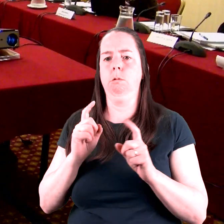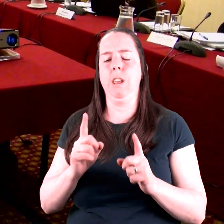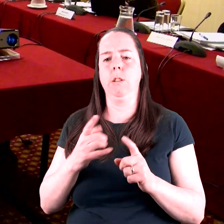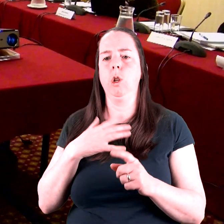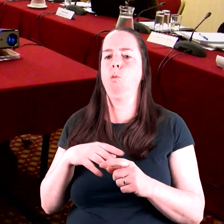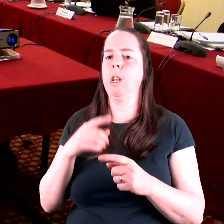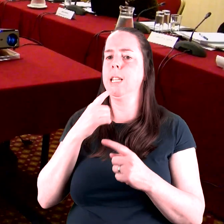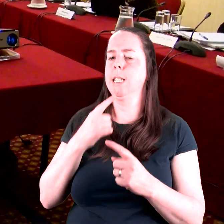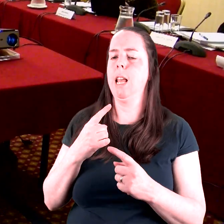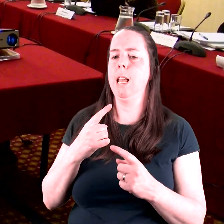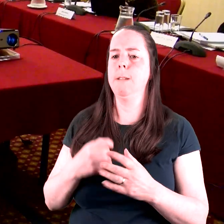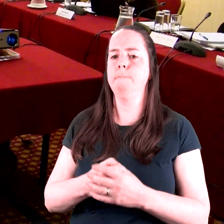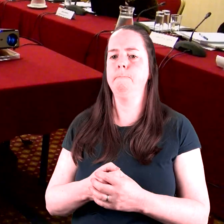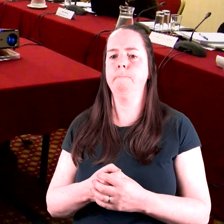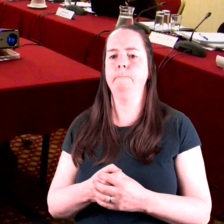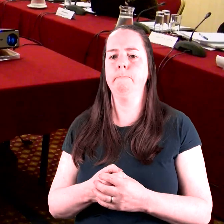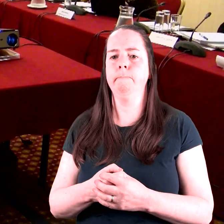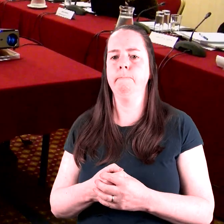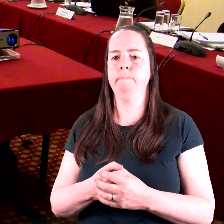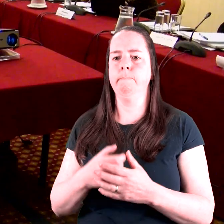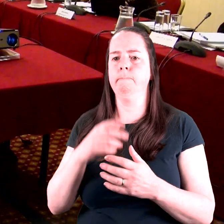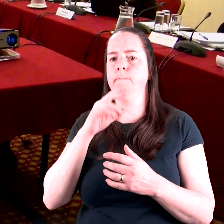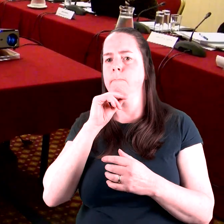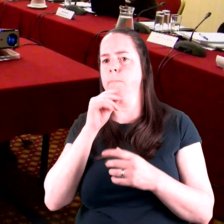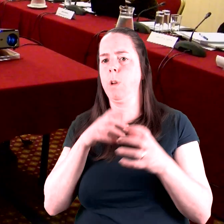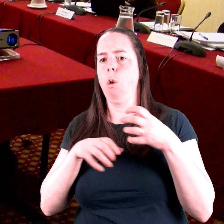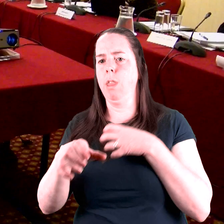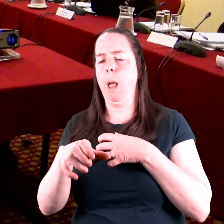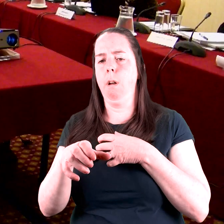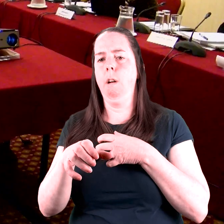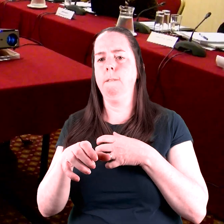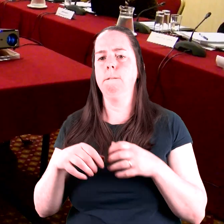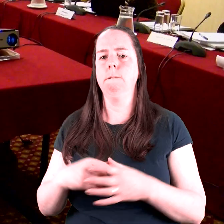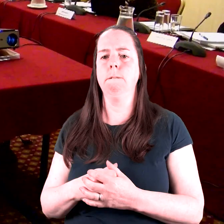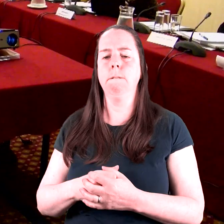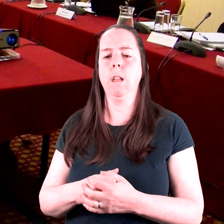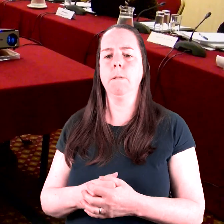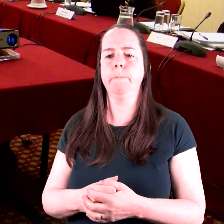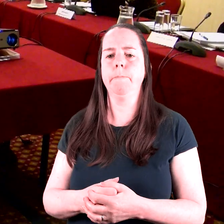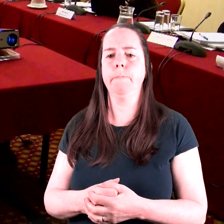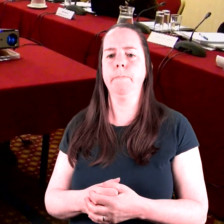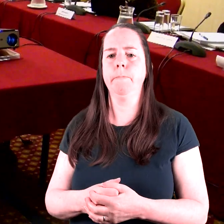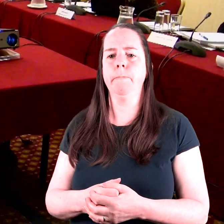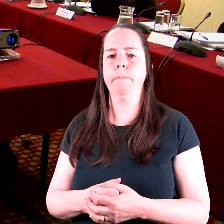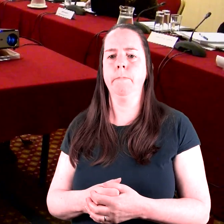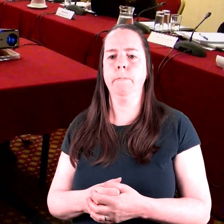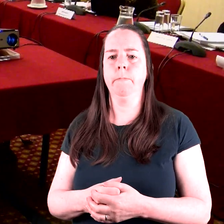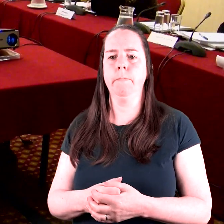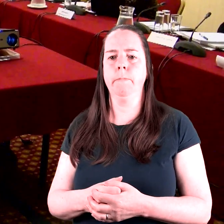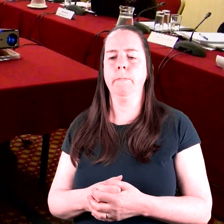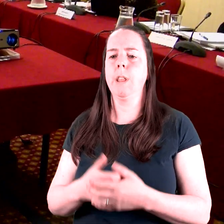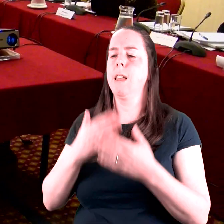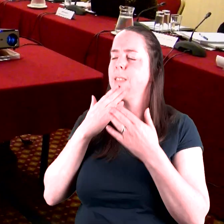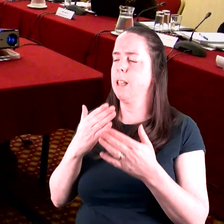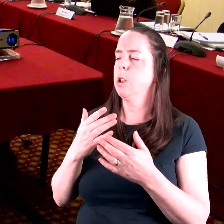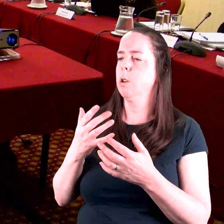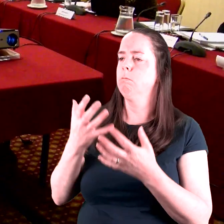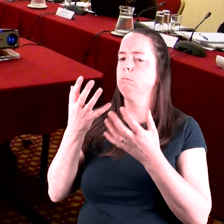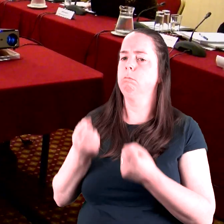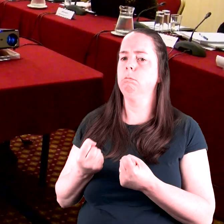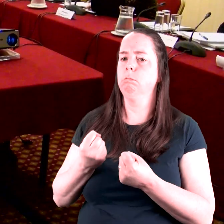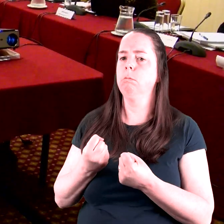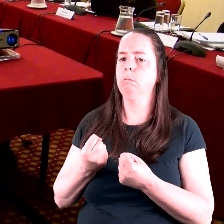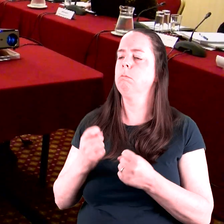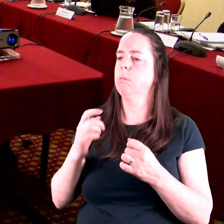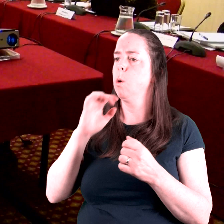this, and I just want to take the liberty of speaking on their behalf at this place. No, thank you, and